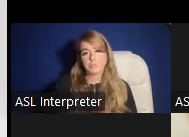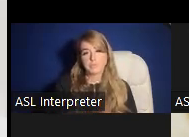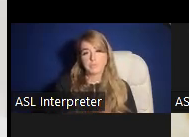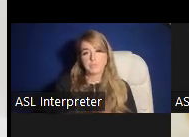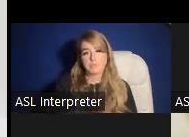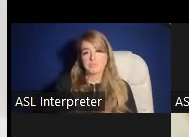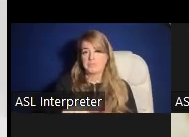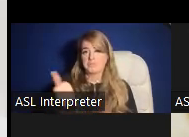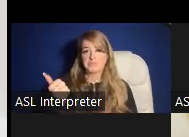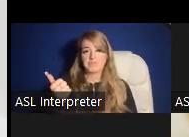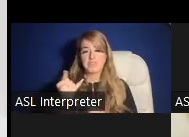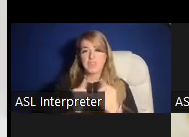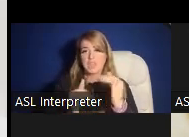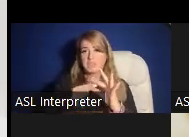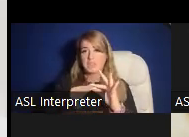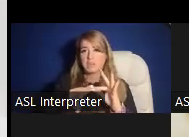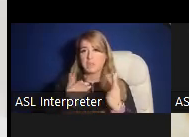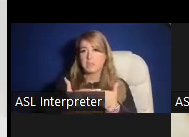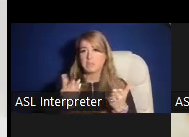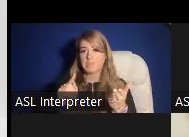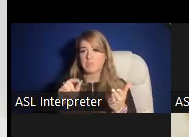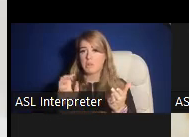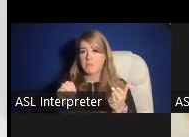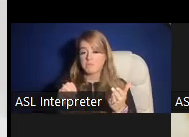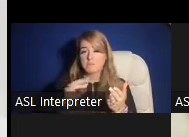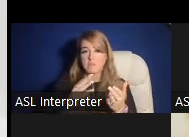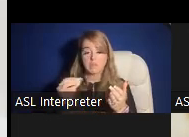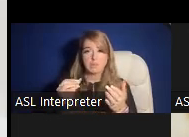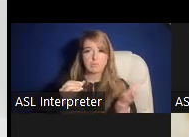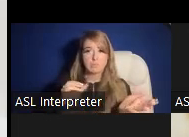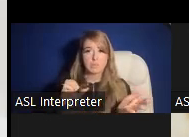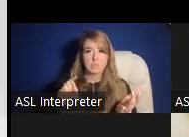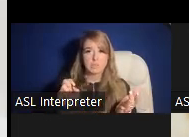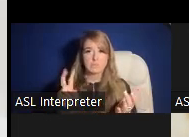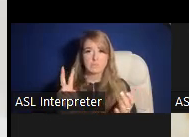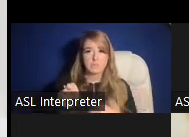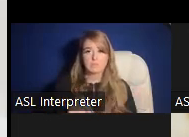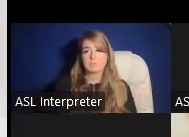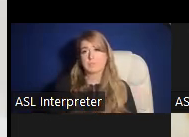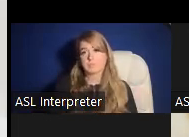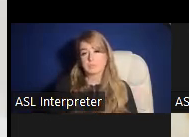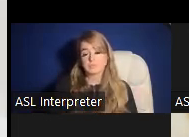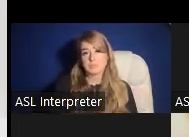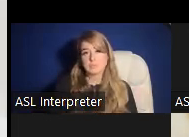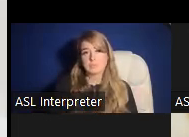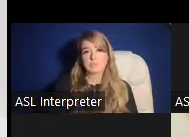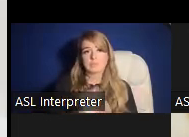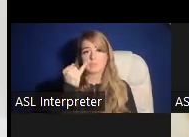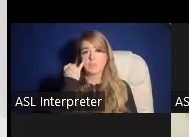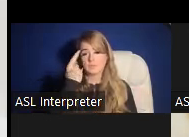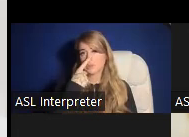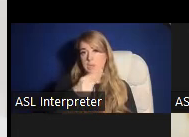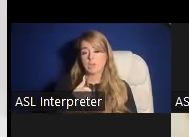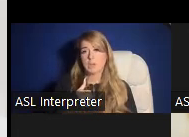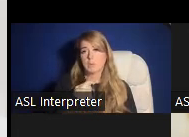Anything else? Last comments, Tom and Stephen? Tasha, if I could, so I think